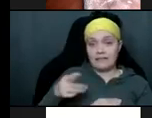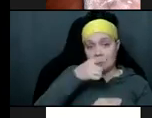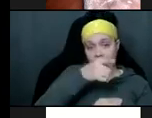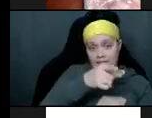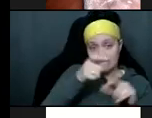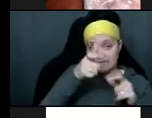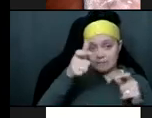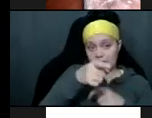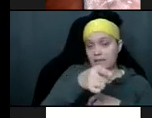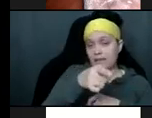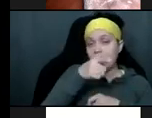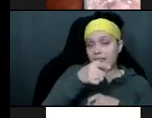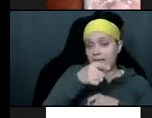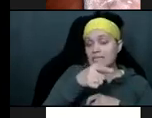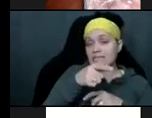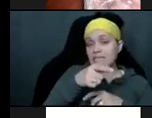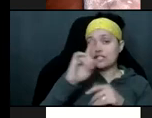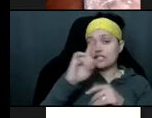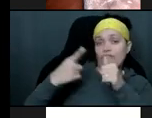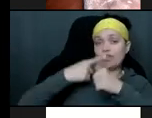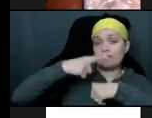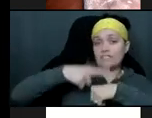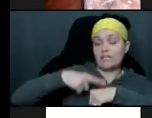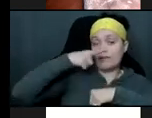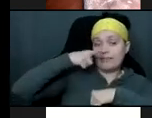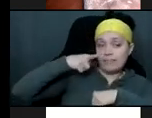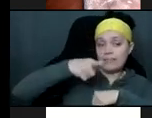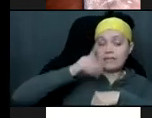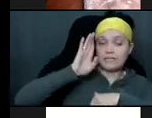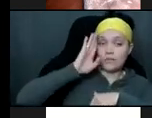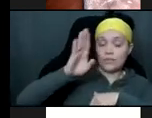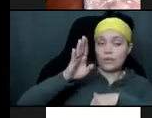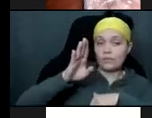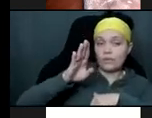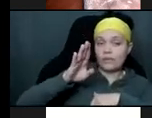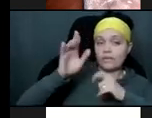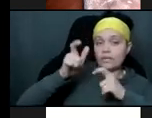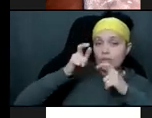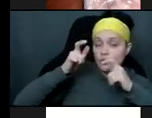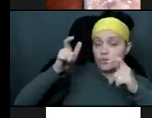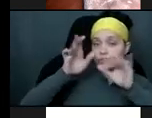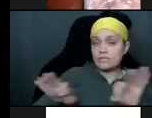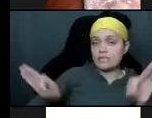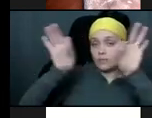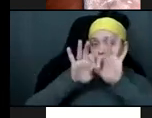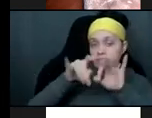big. This is a first. This is going to be tremendously